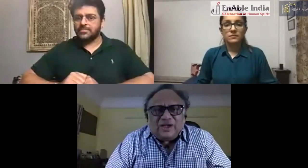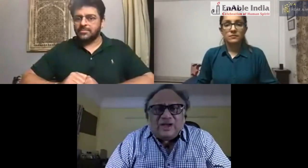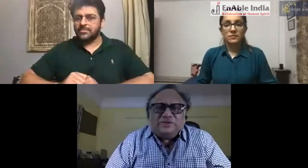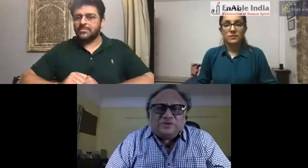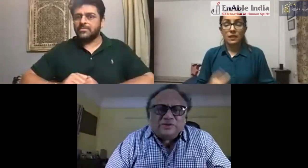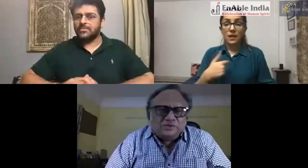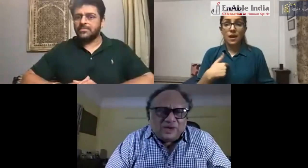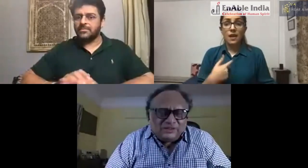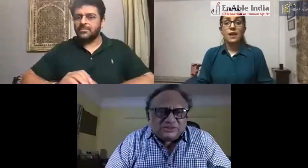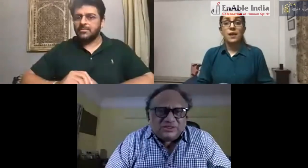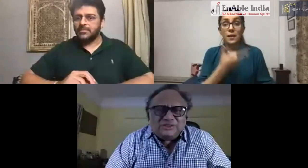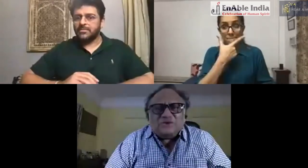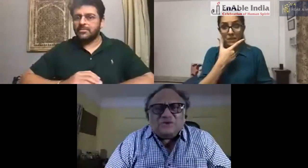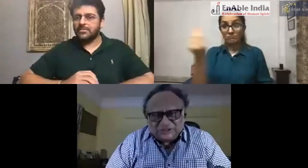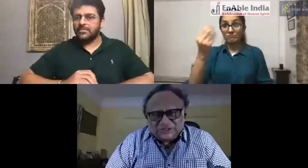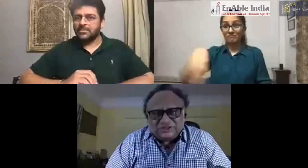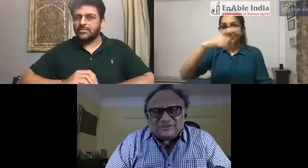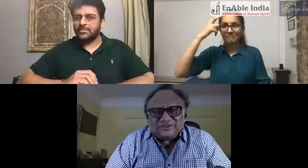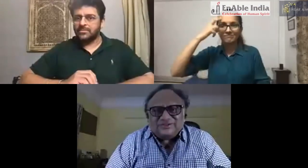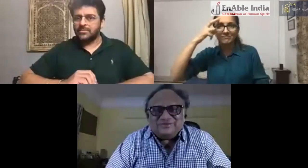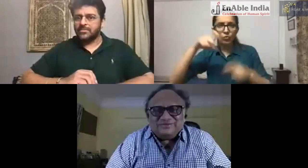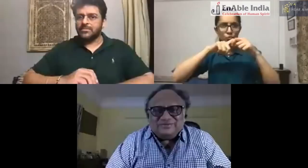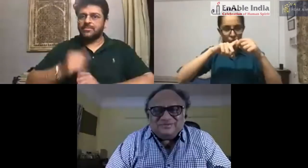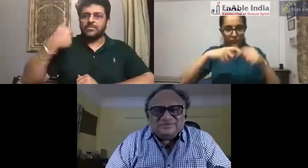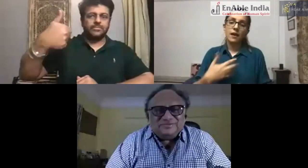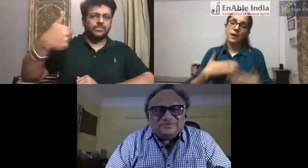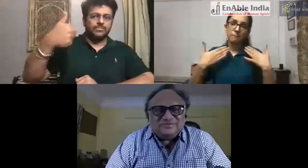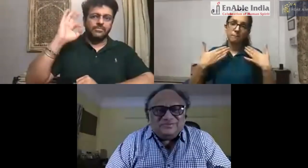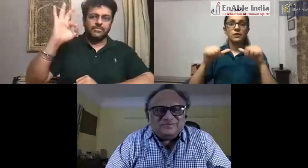I'll be glad to answer your questions.